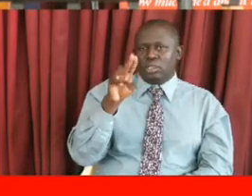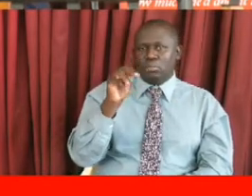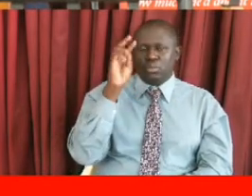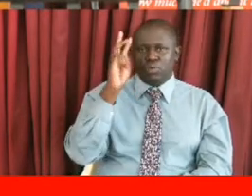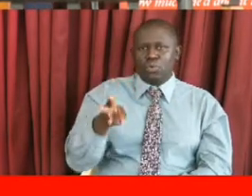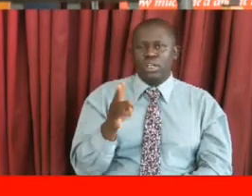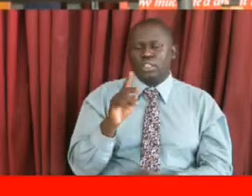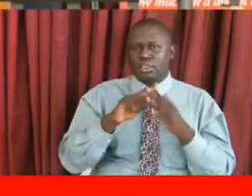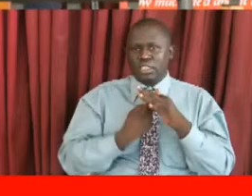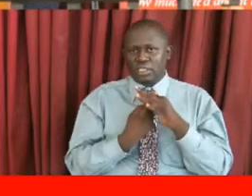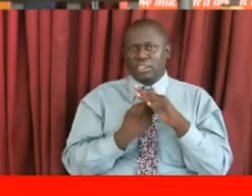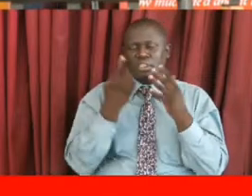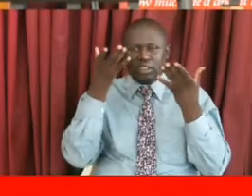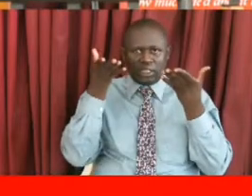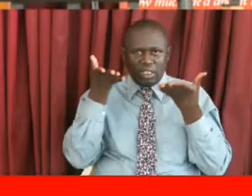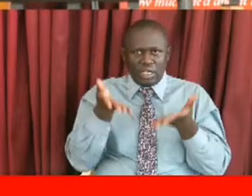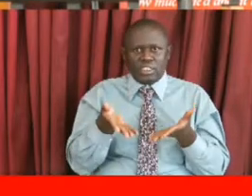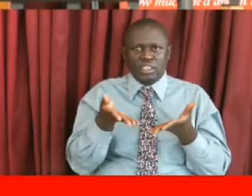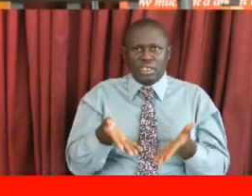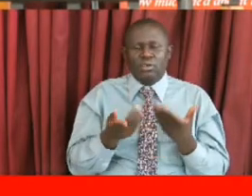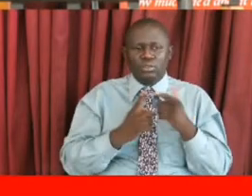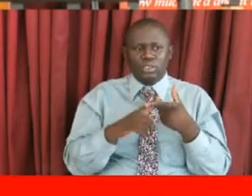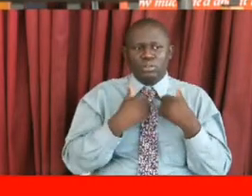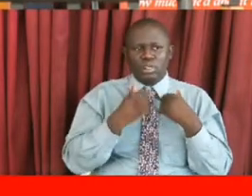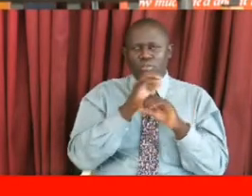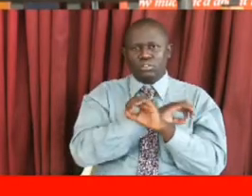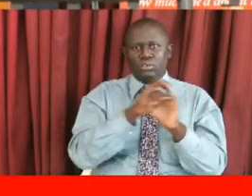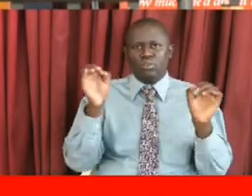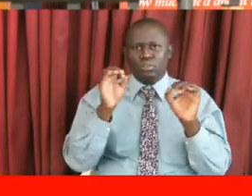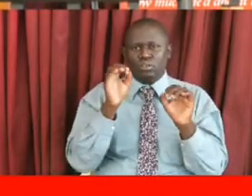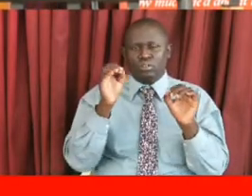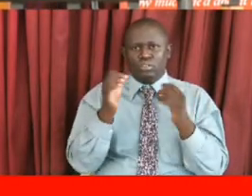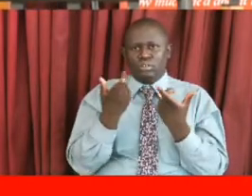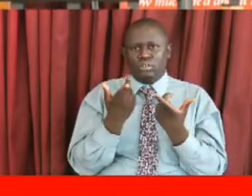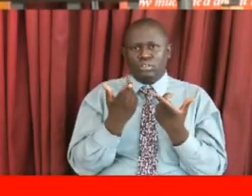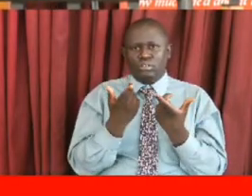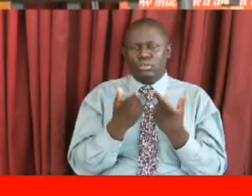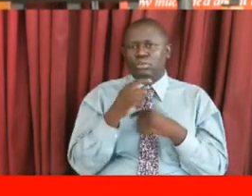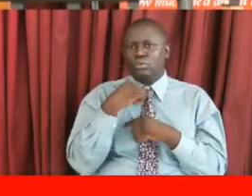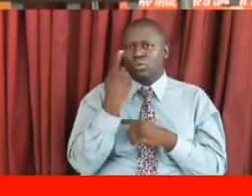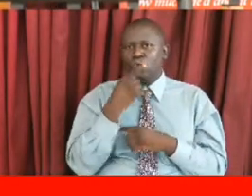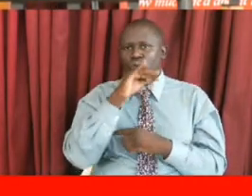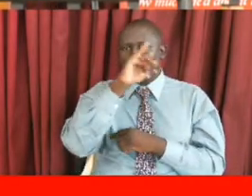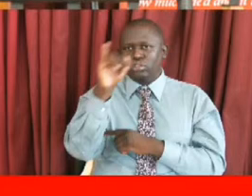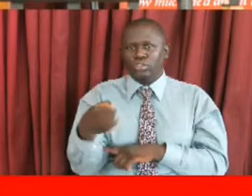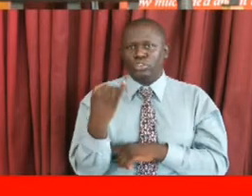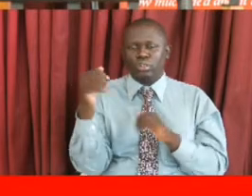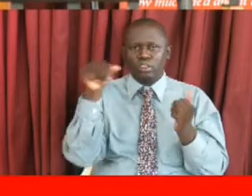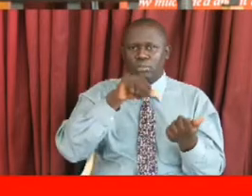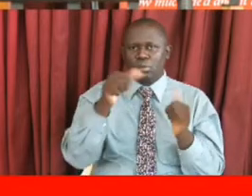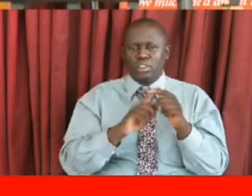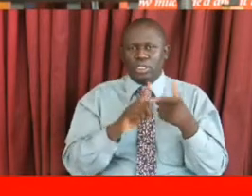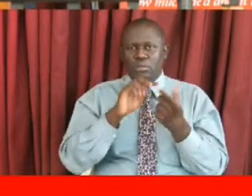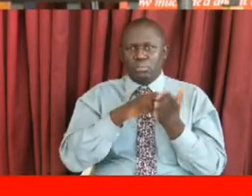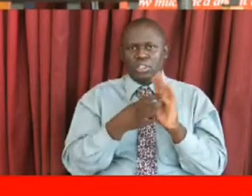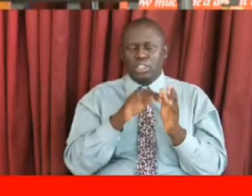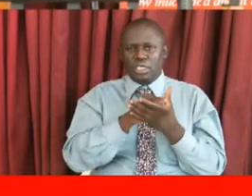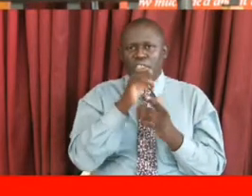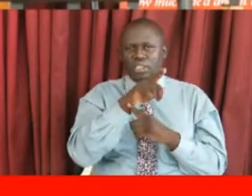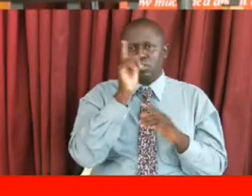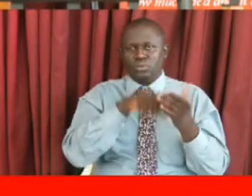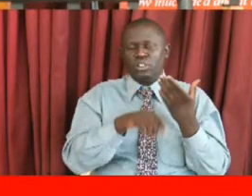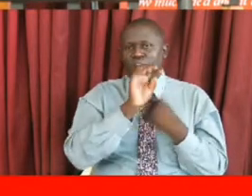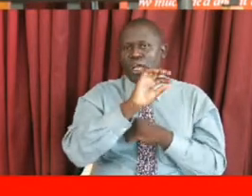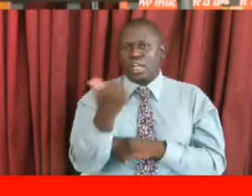away there was no Millennium for John to introduce no so this is another joh and he's